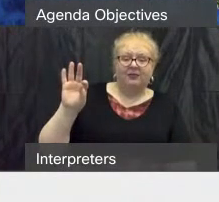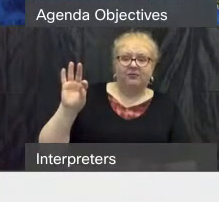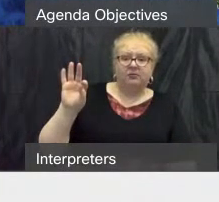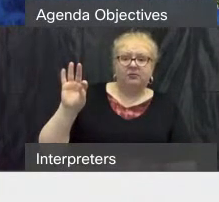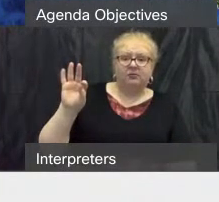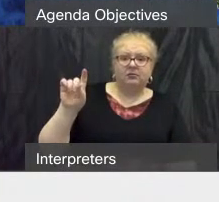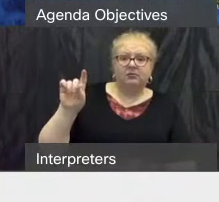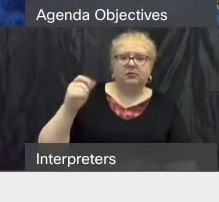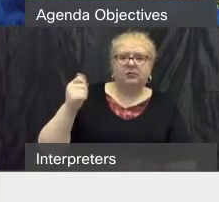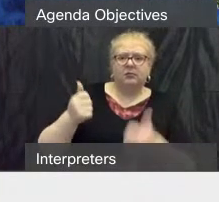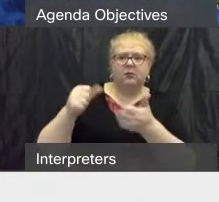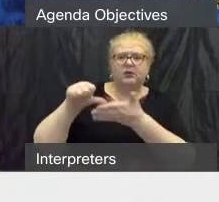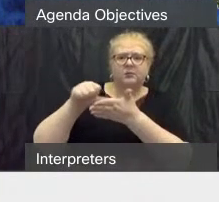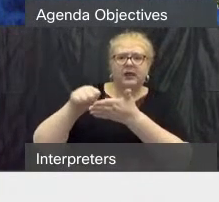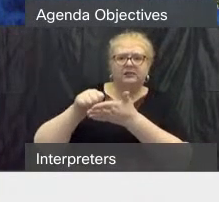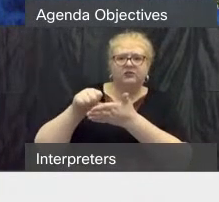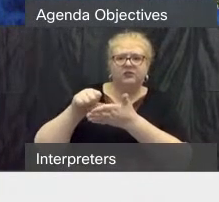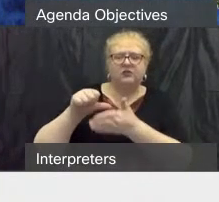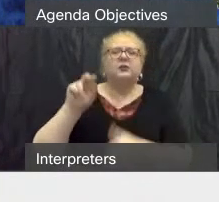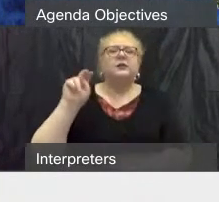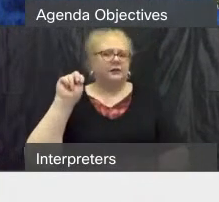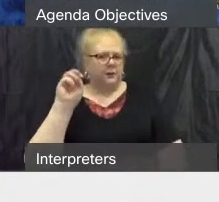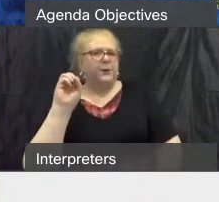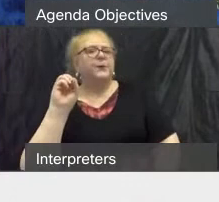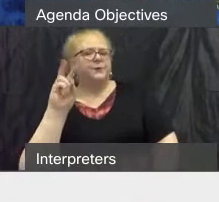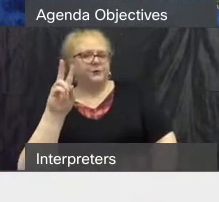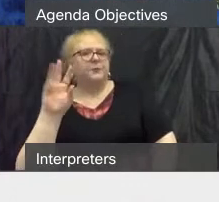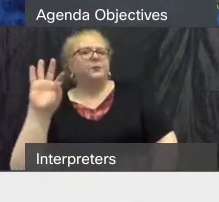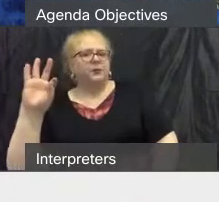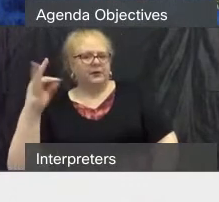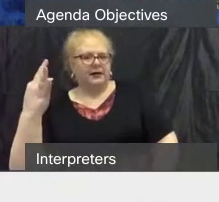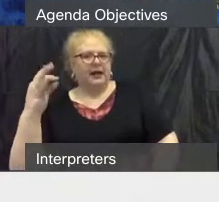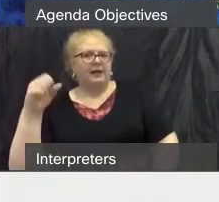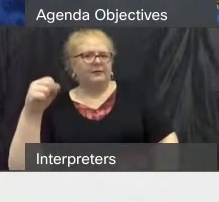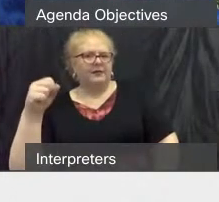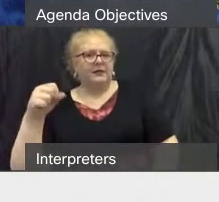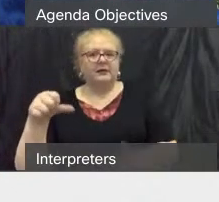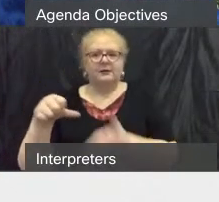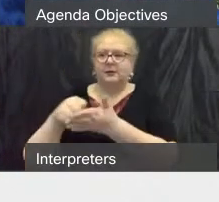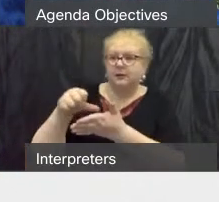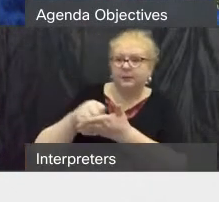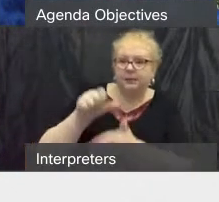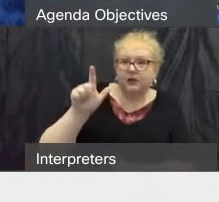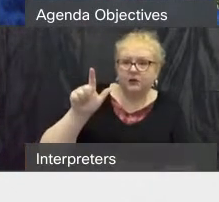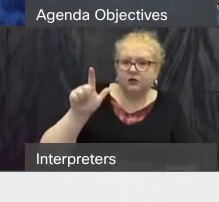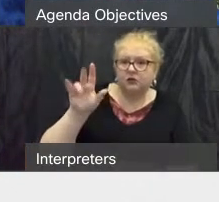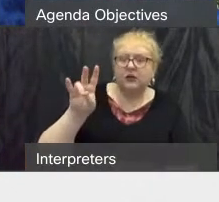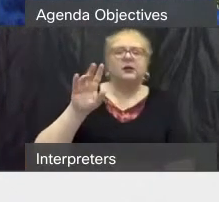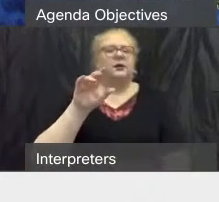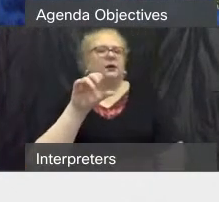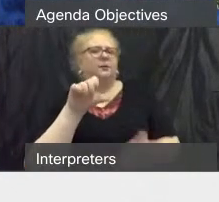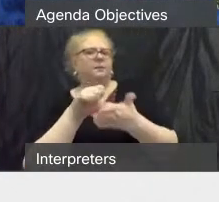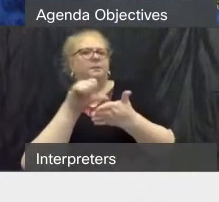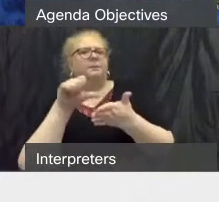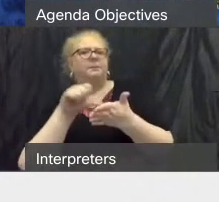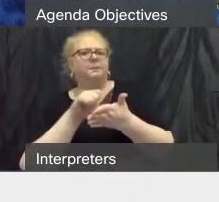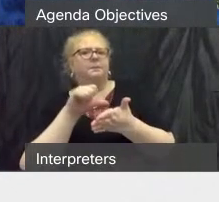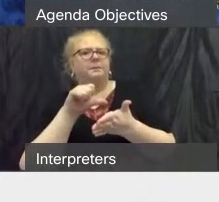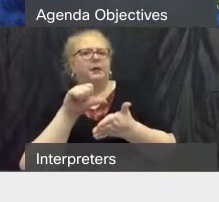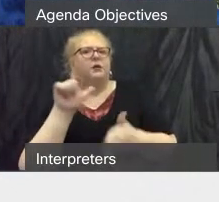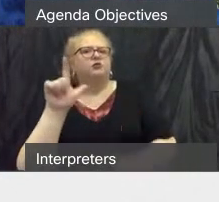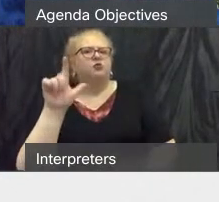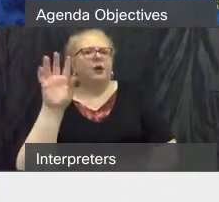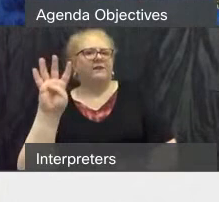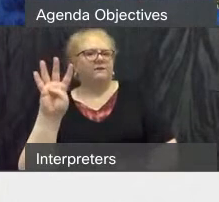page? It's November 9th. Okay. Page 27? Oh, page